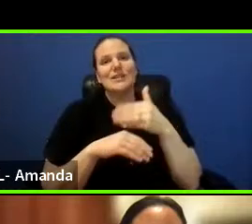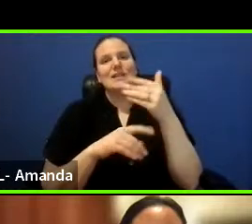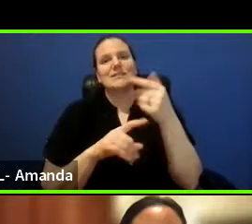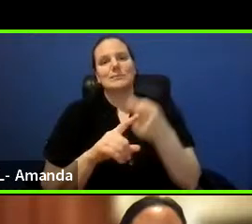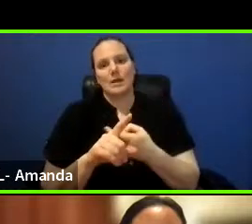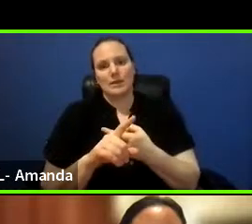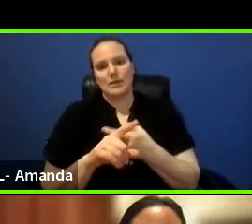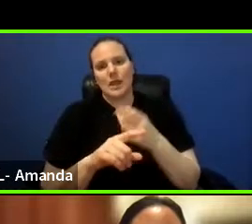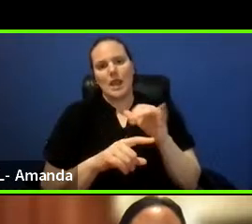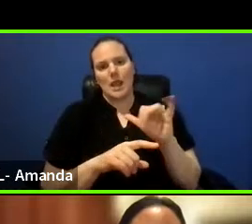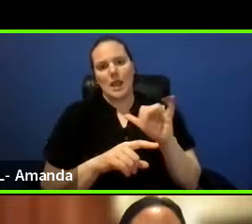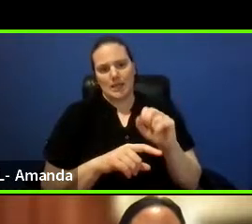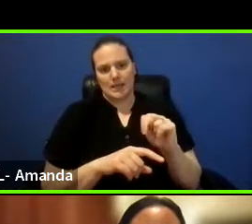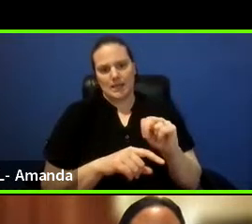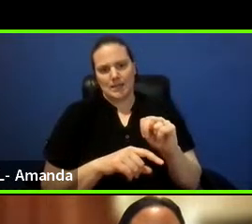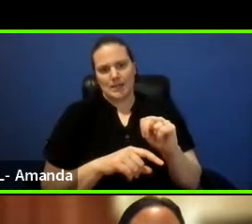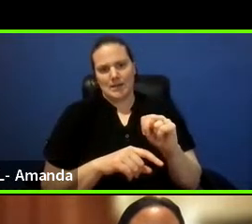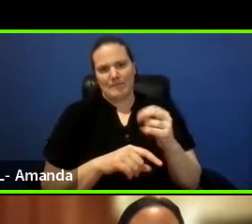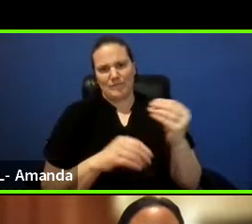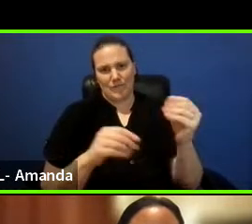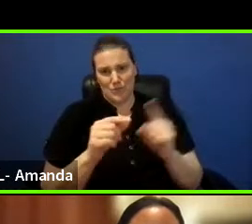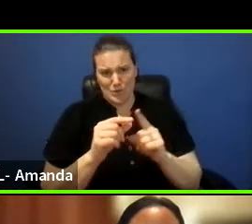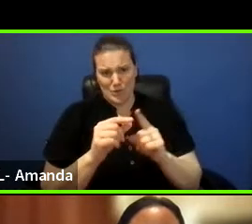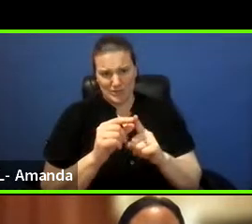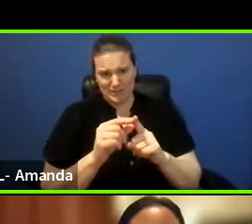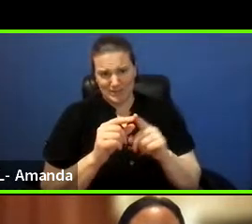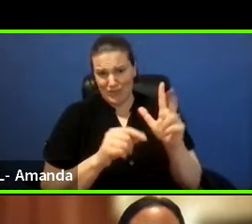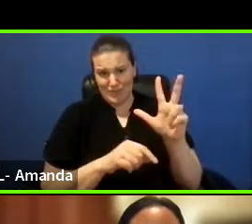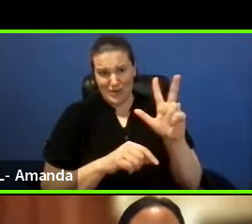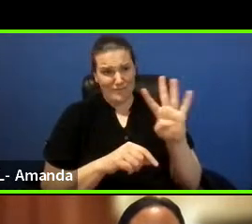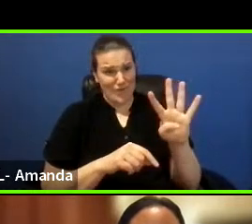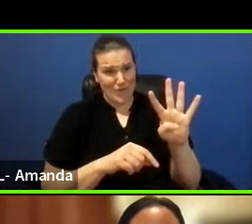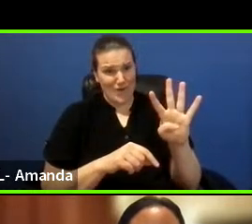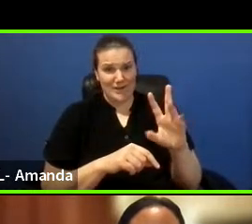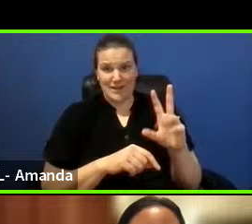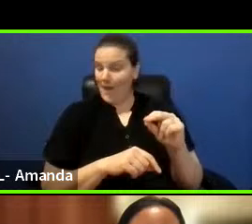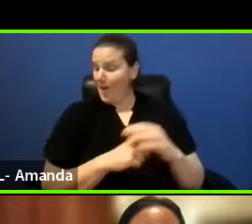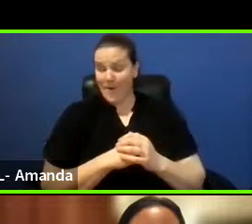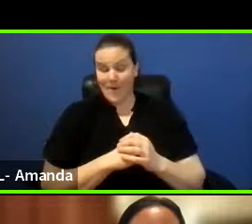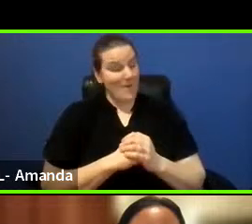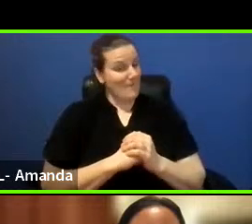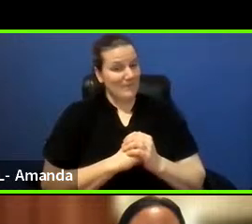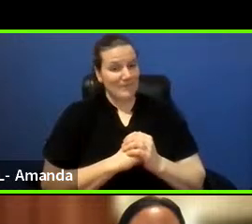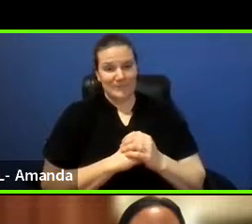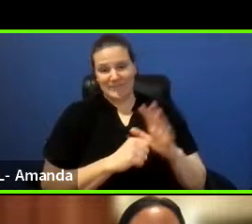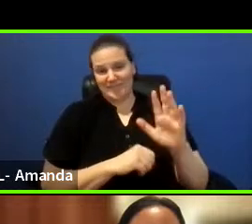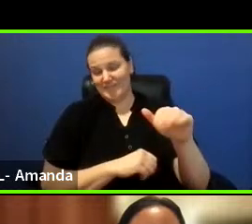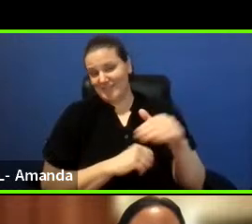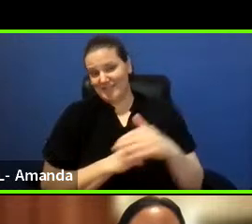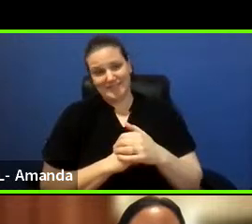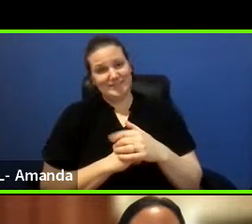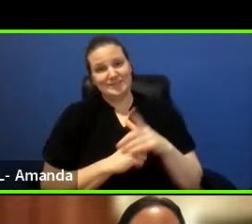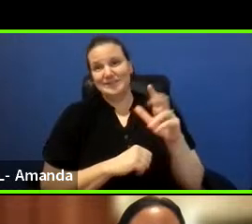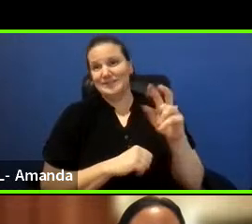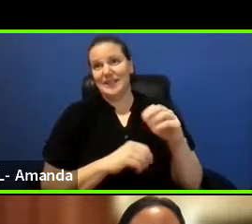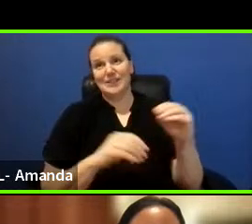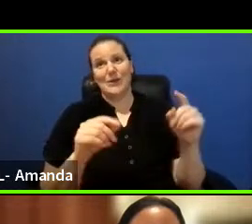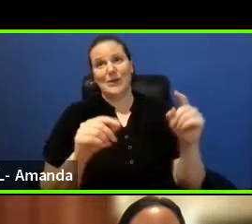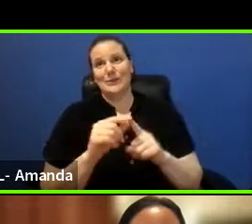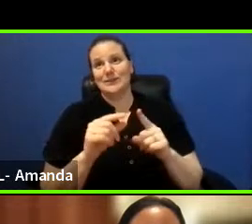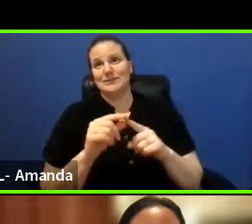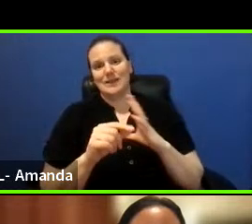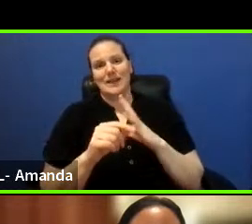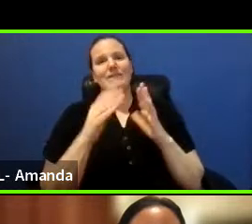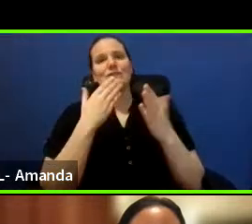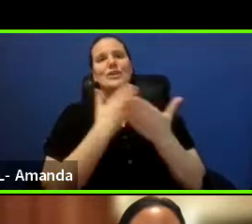Now, Lynn, I'm sure you have a couple of words, or 3 or 4, none at all. So if Lynn doesn't have any words,